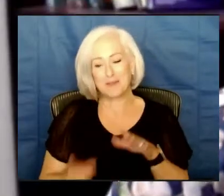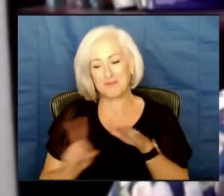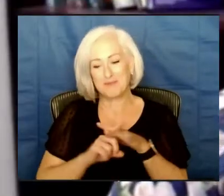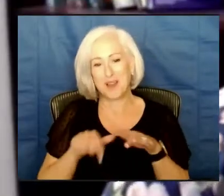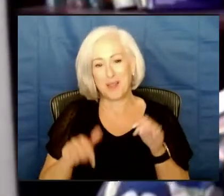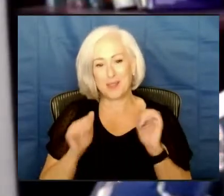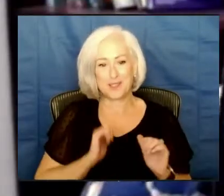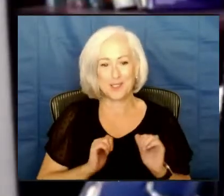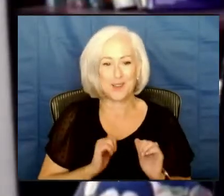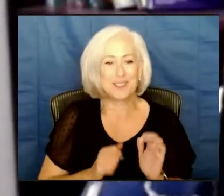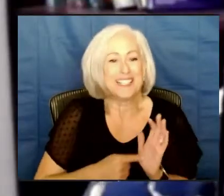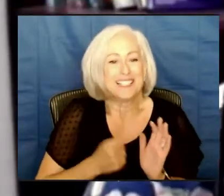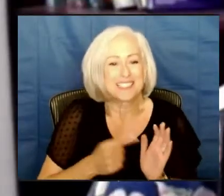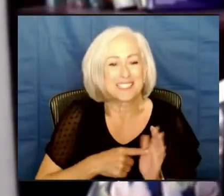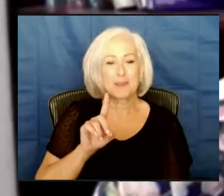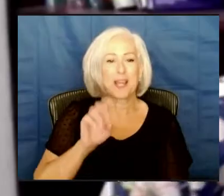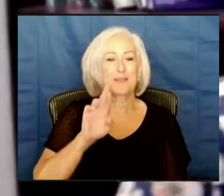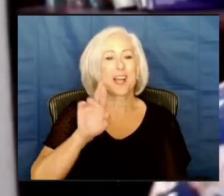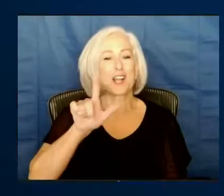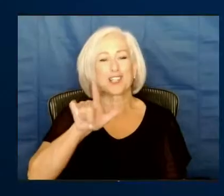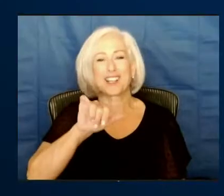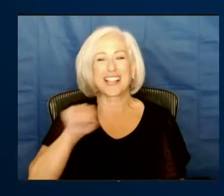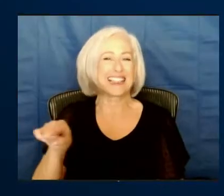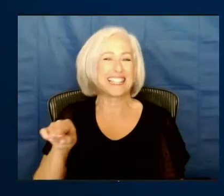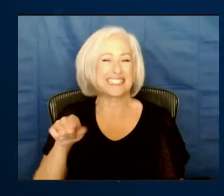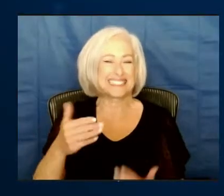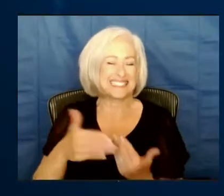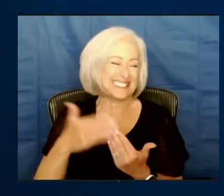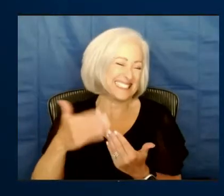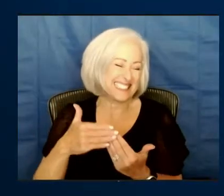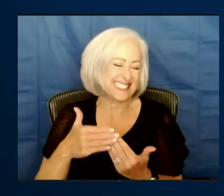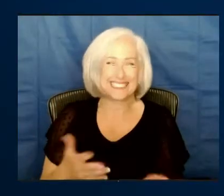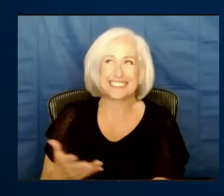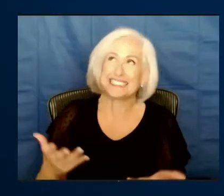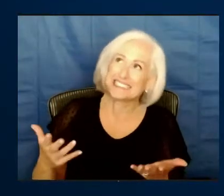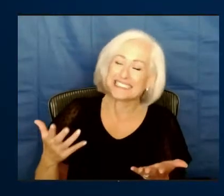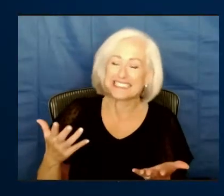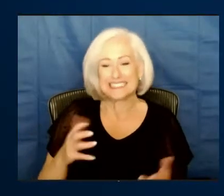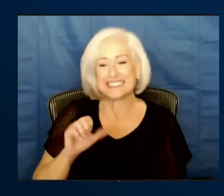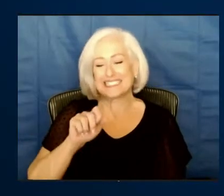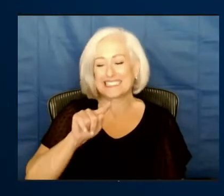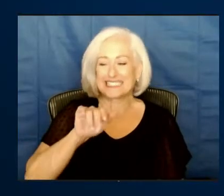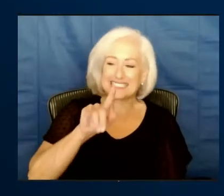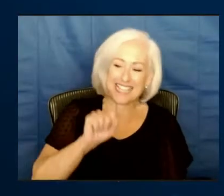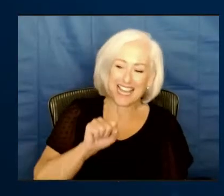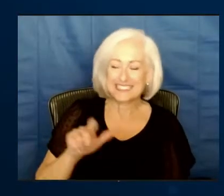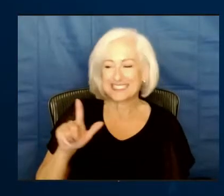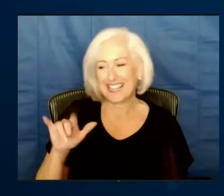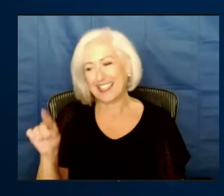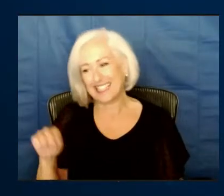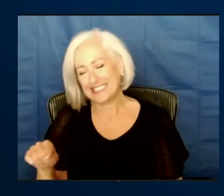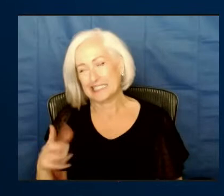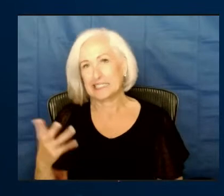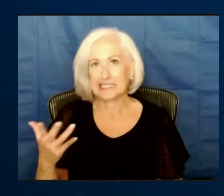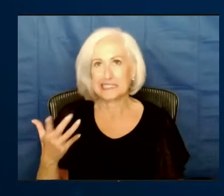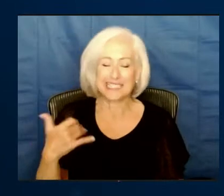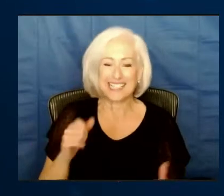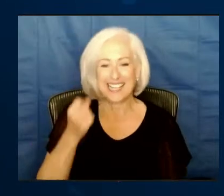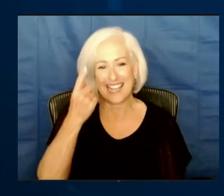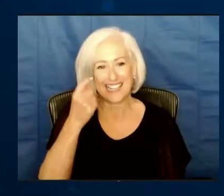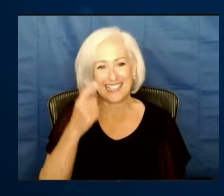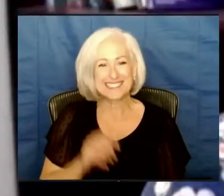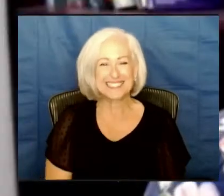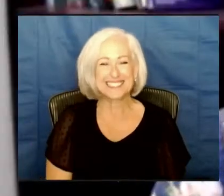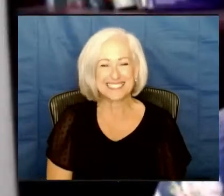Sometimes Dr. Liz is just easier. Yeah. Well, yeah. Stites. Yeah, I get yes. Yeah. Stites. Yeah, I got all sorts of names. Yeah. Go